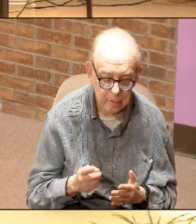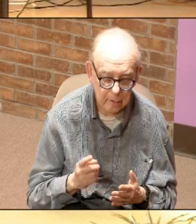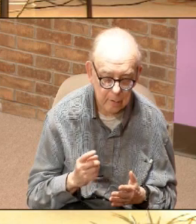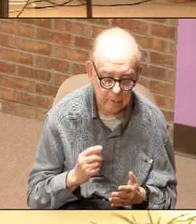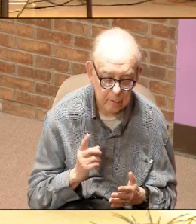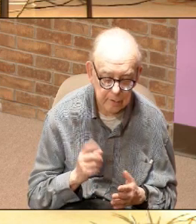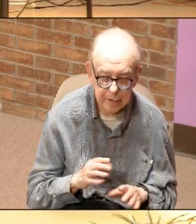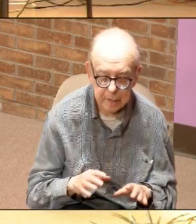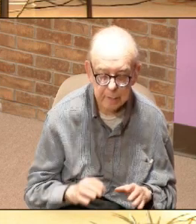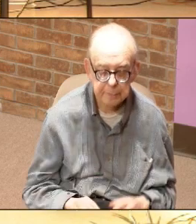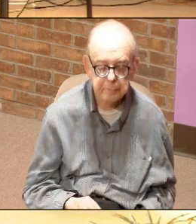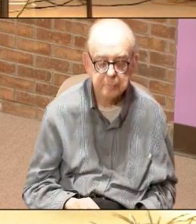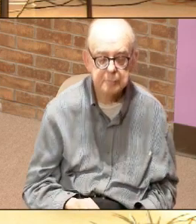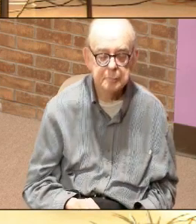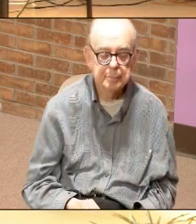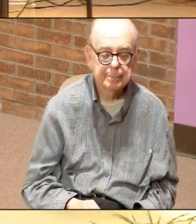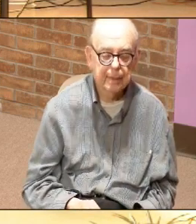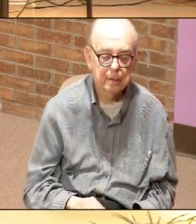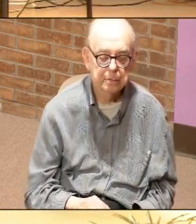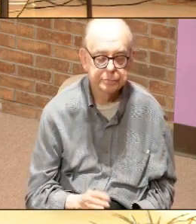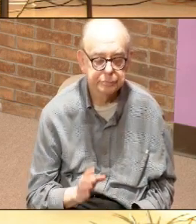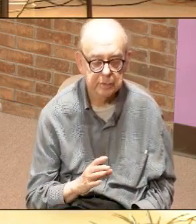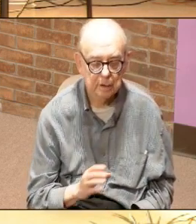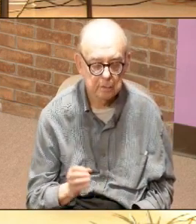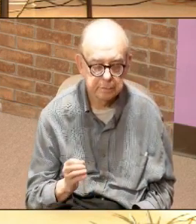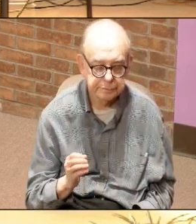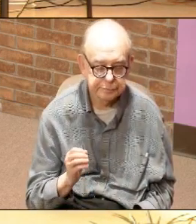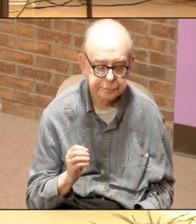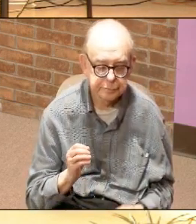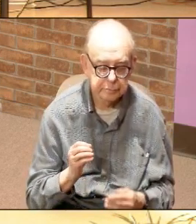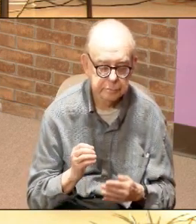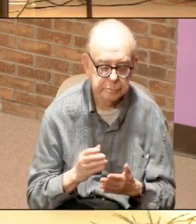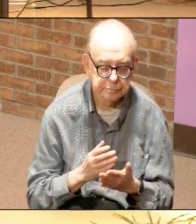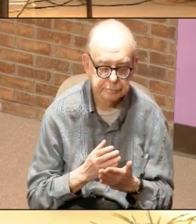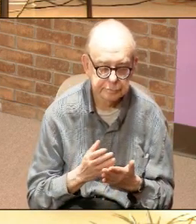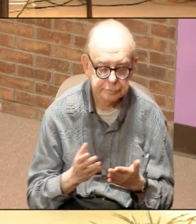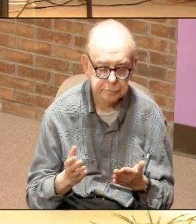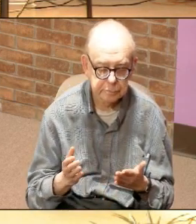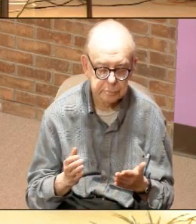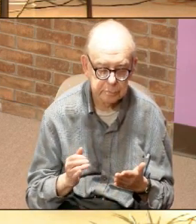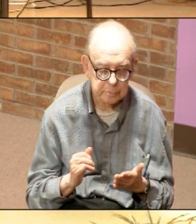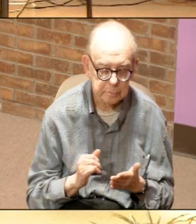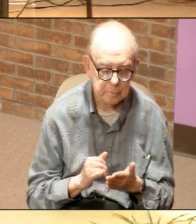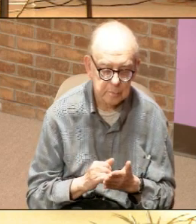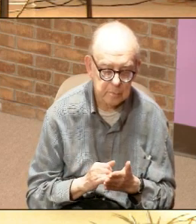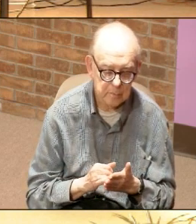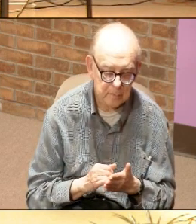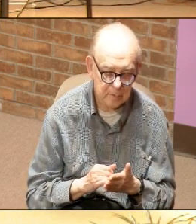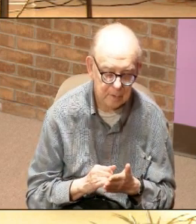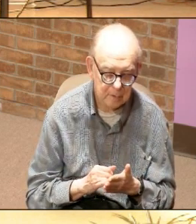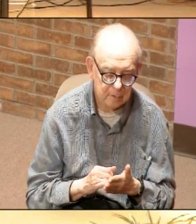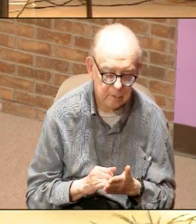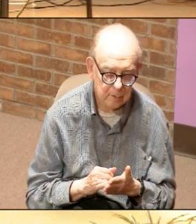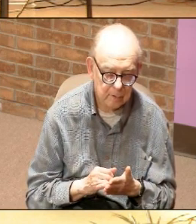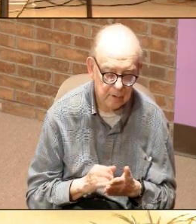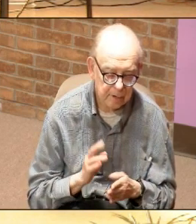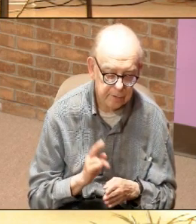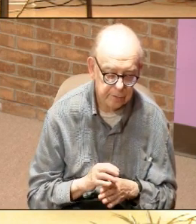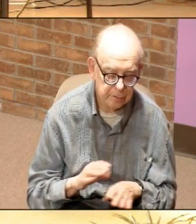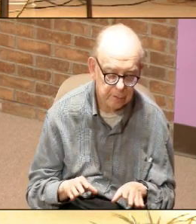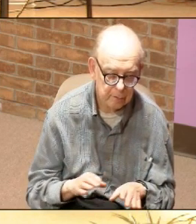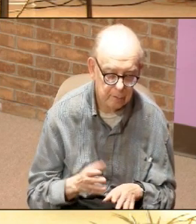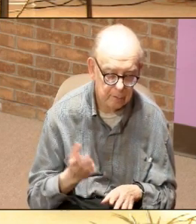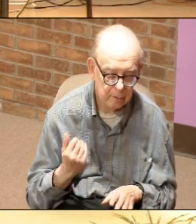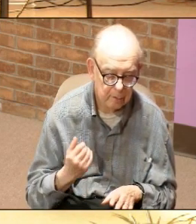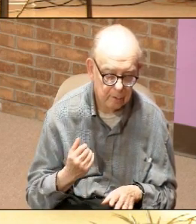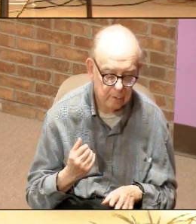really be neat? And these are some things that I find I used to do, and I've